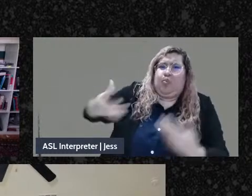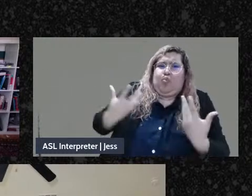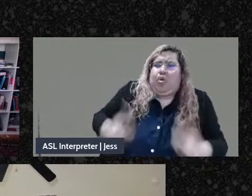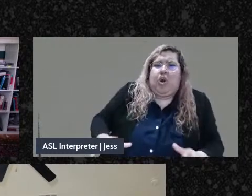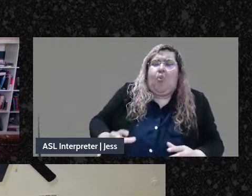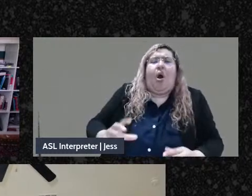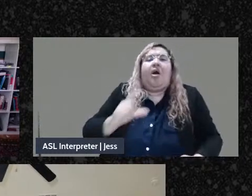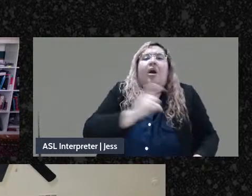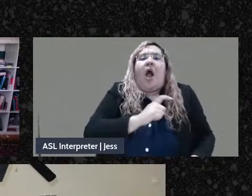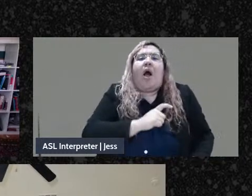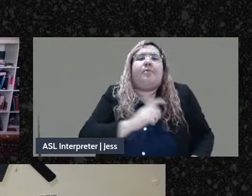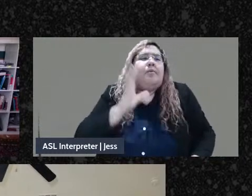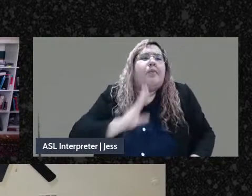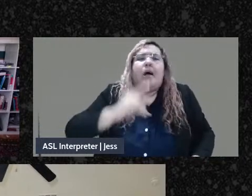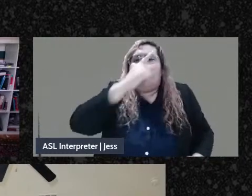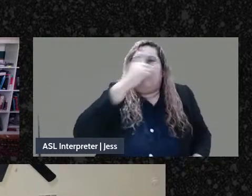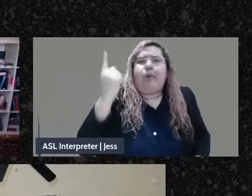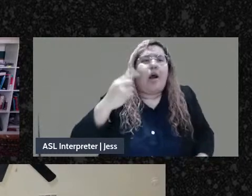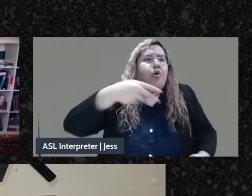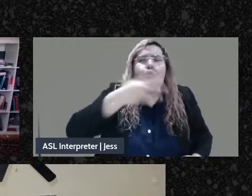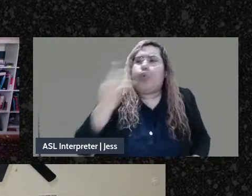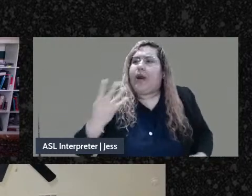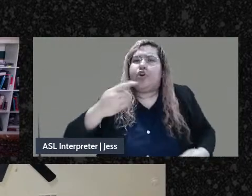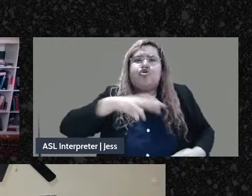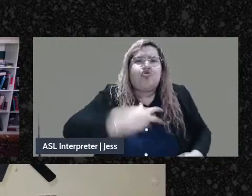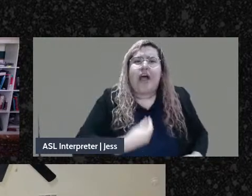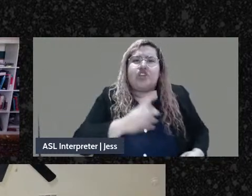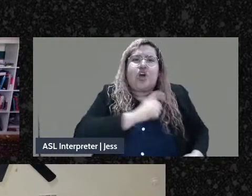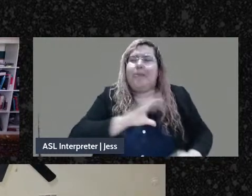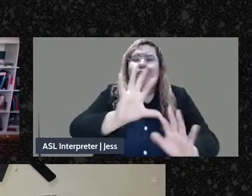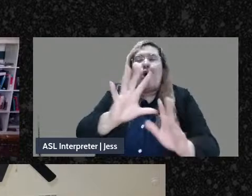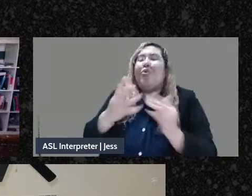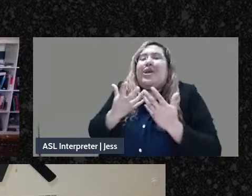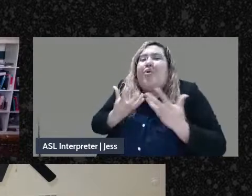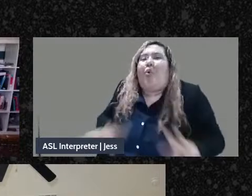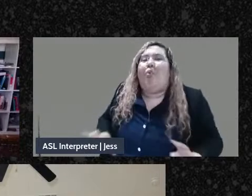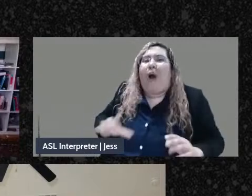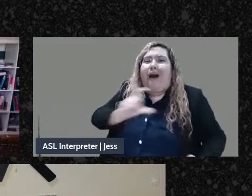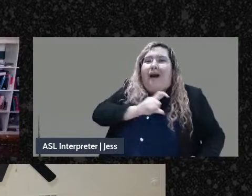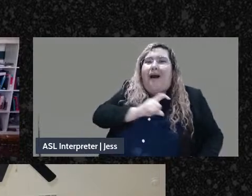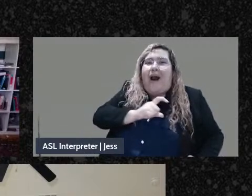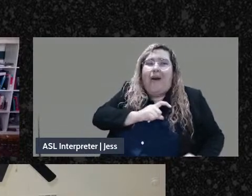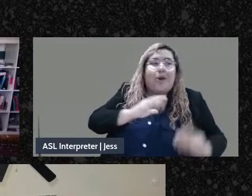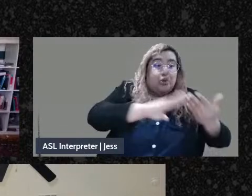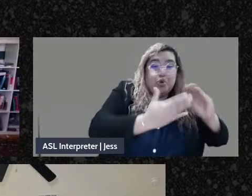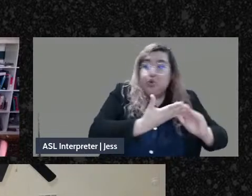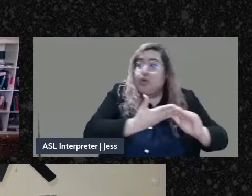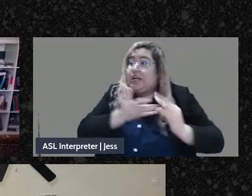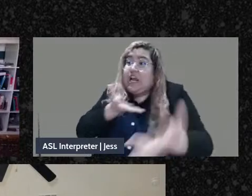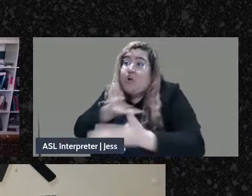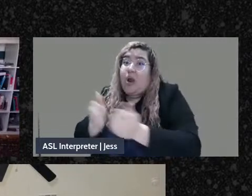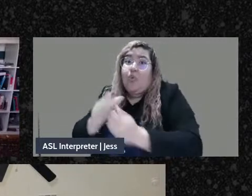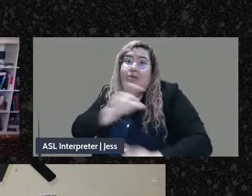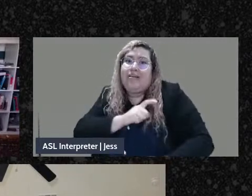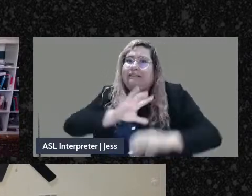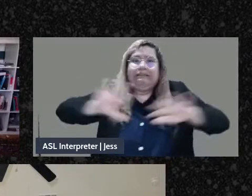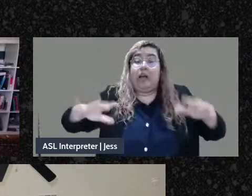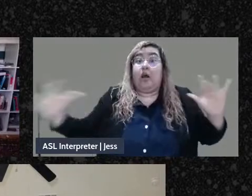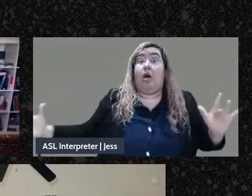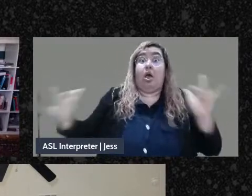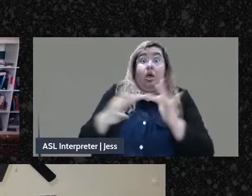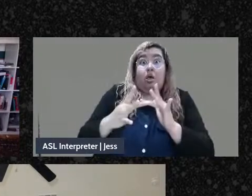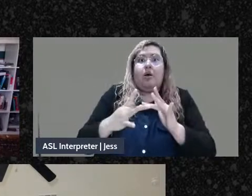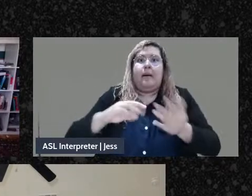communities. We don't want Black cops, queer cops, trans cops. Like we want no interactions between police and community because that just leads to violence and death,